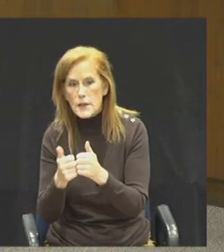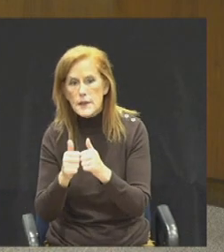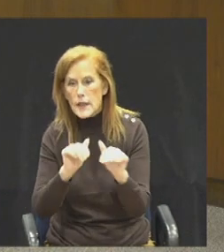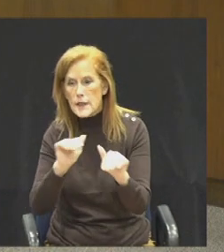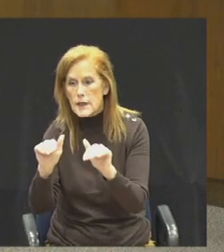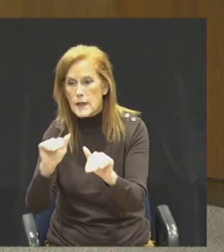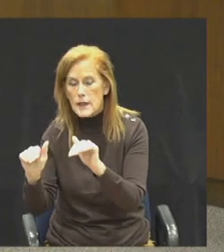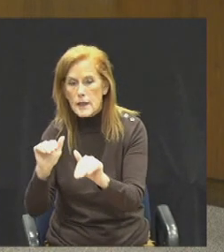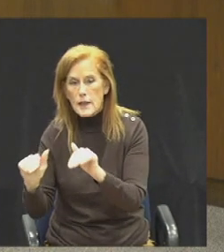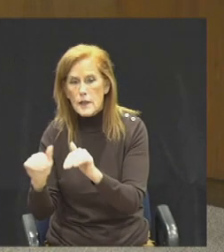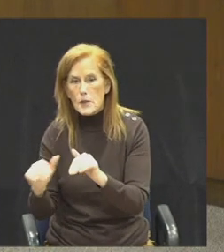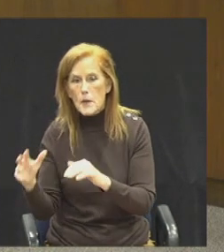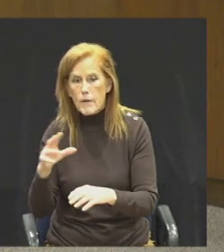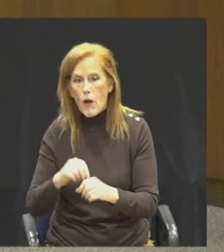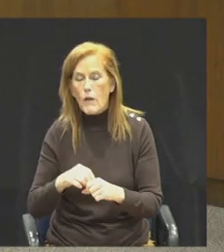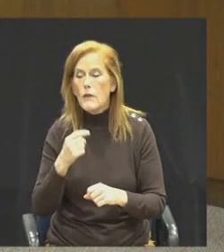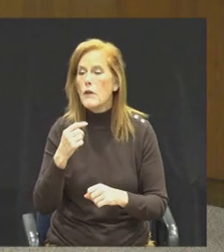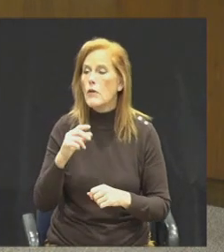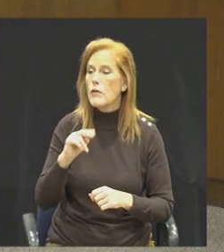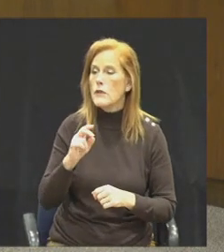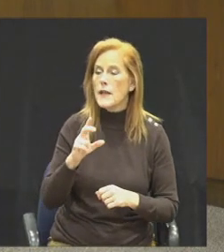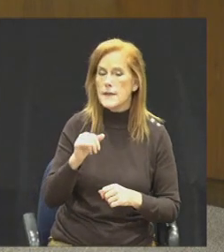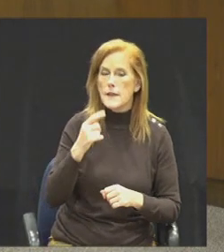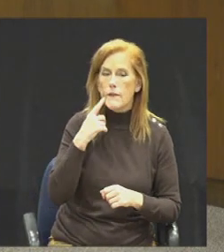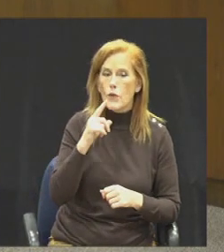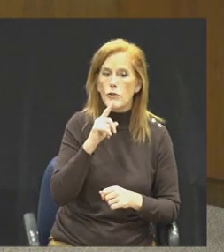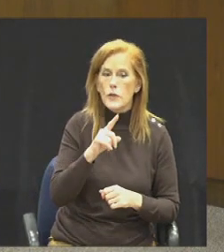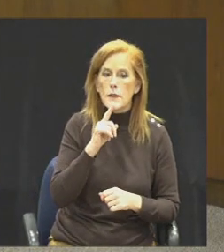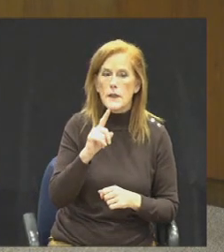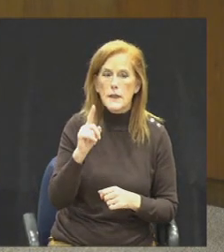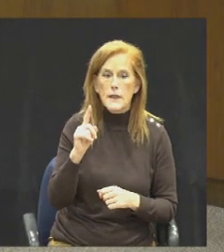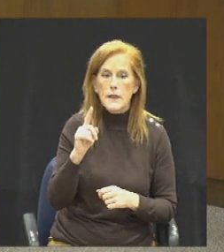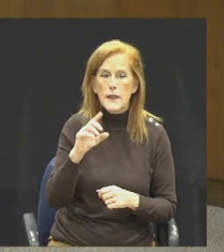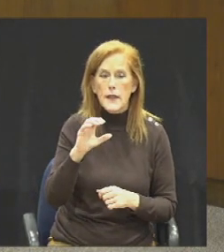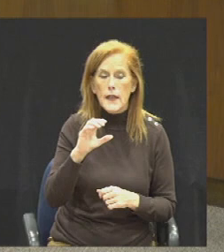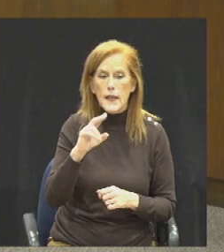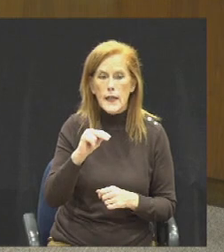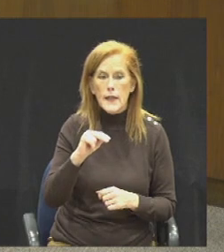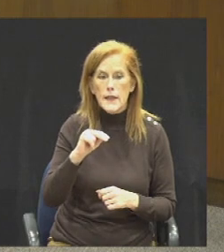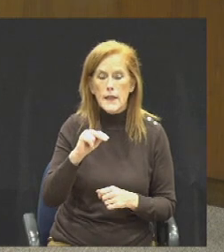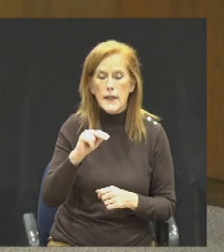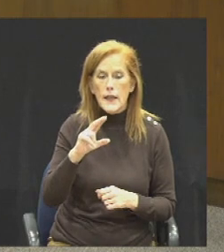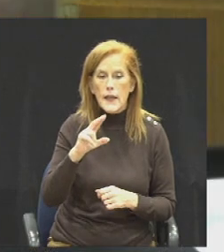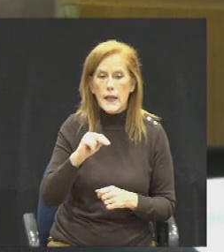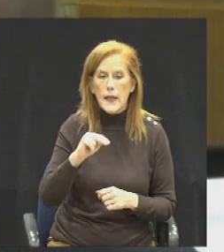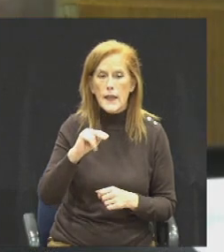Commission for the Deaf and Hard of Hearing. Okay. So I bet we could come up with a good...